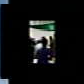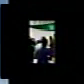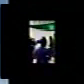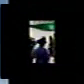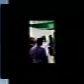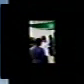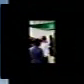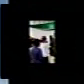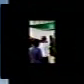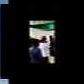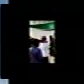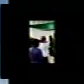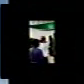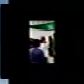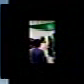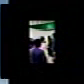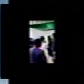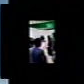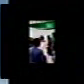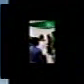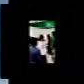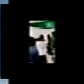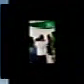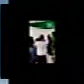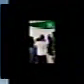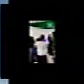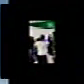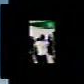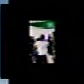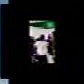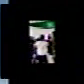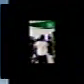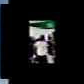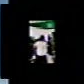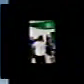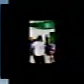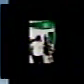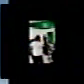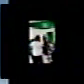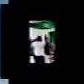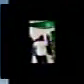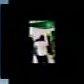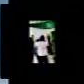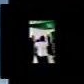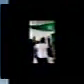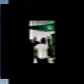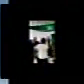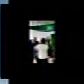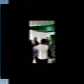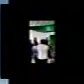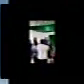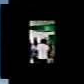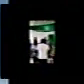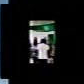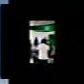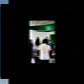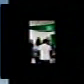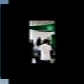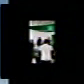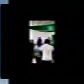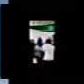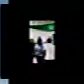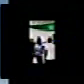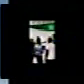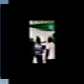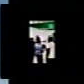of the devil. Now you will stand. I said, now you will stand. You know, before the wind will blow and blow you down,